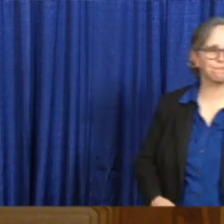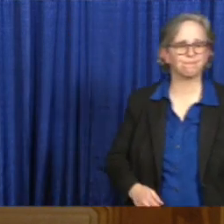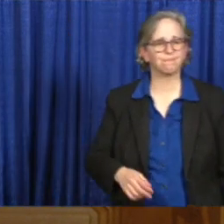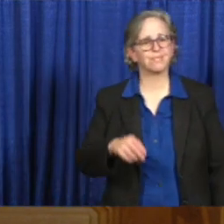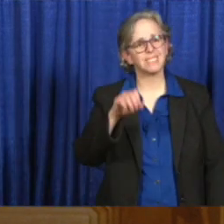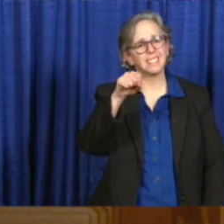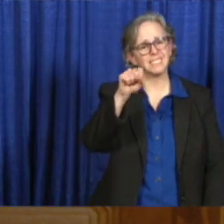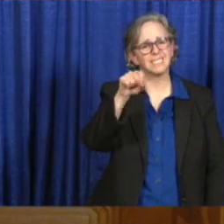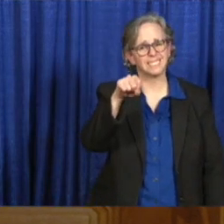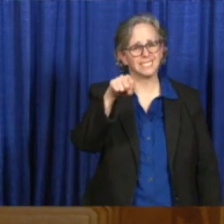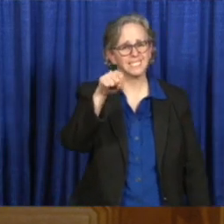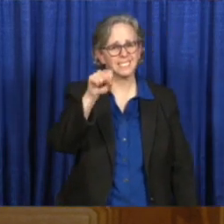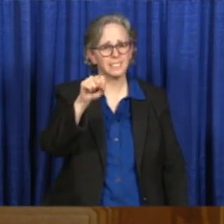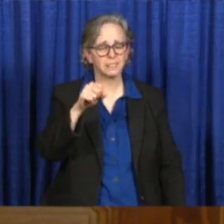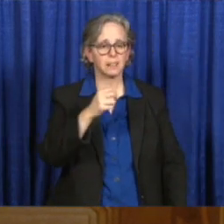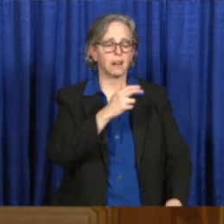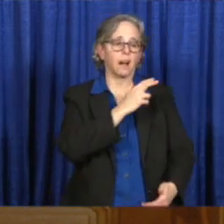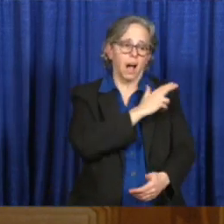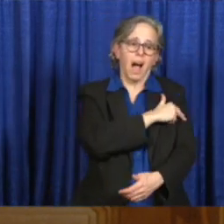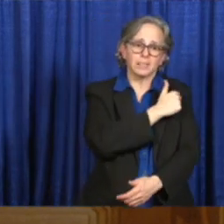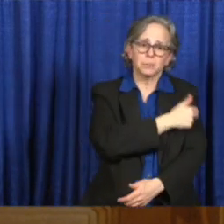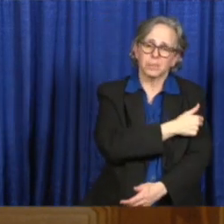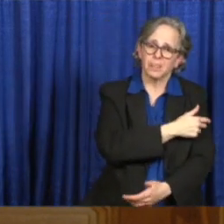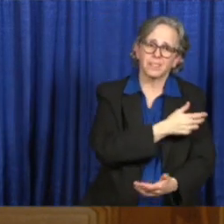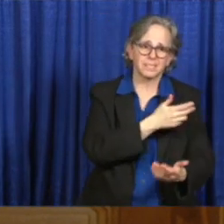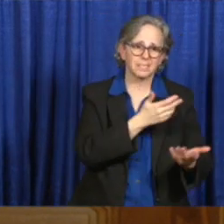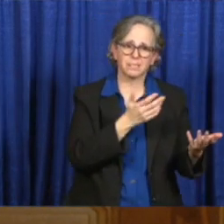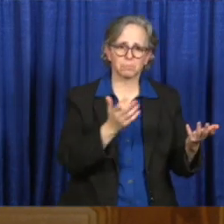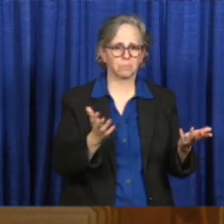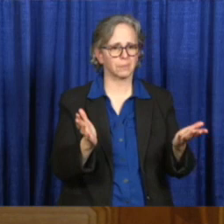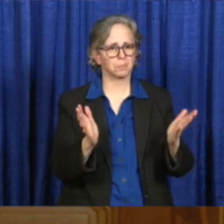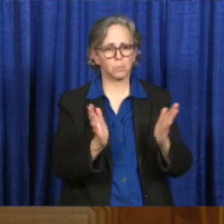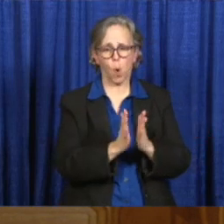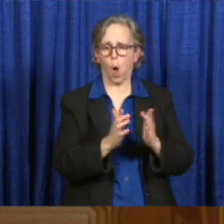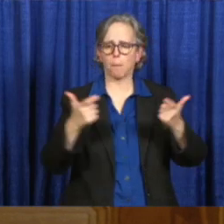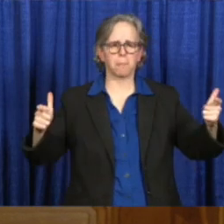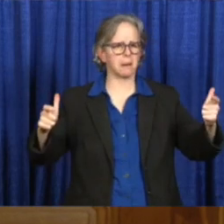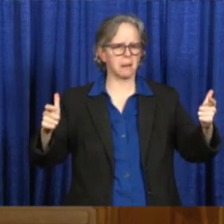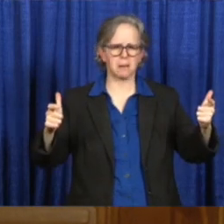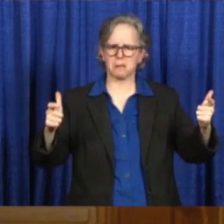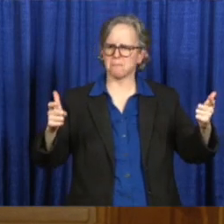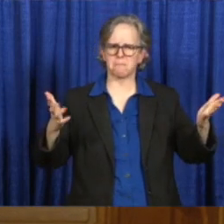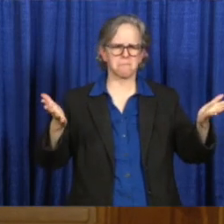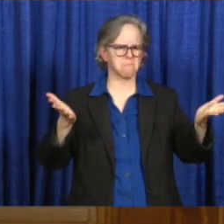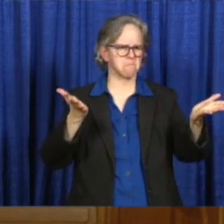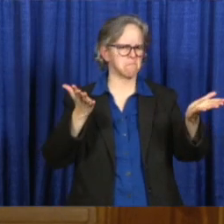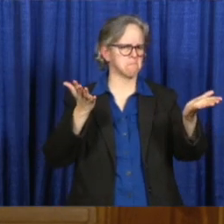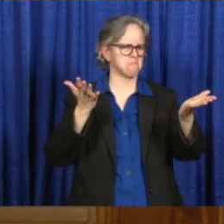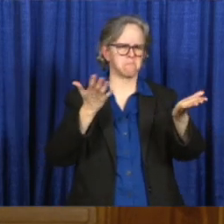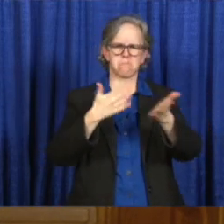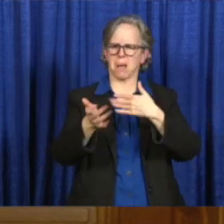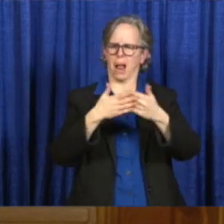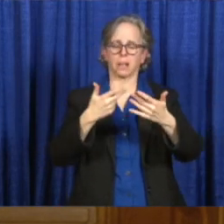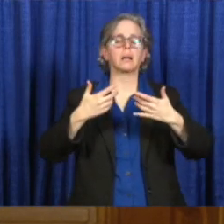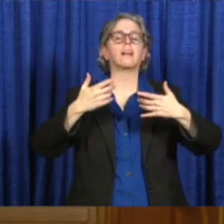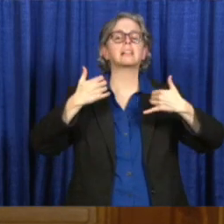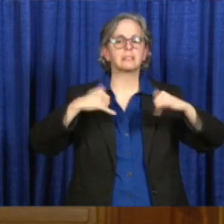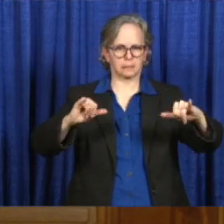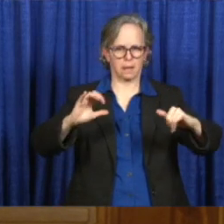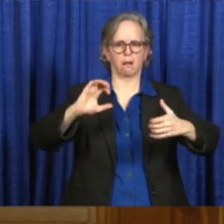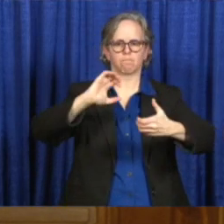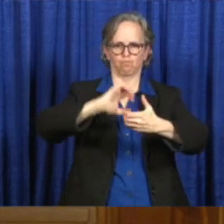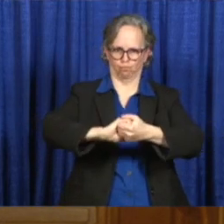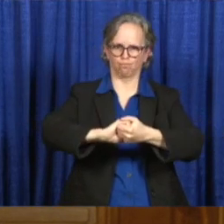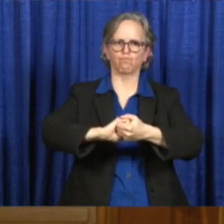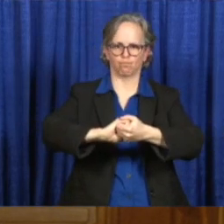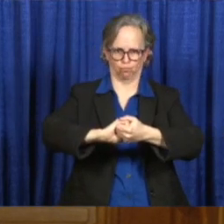Everybody's working together. Hospitals, we have small hospitals. We obviously have hospitals that are part of a larger